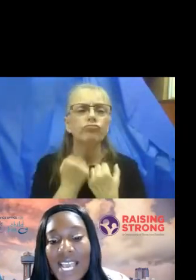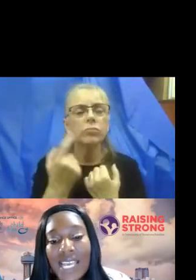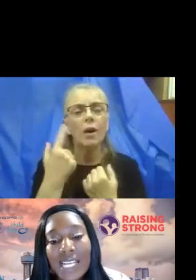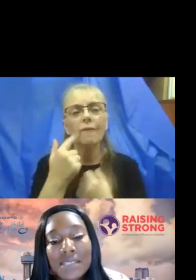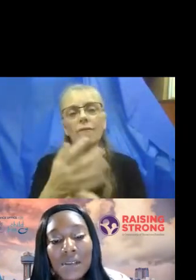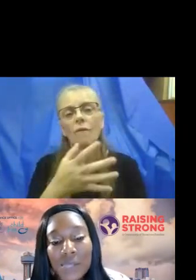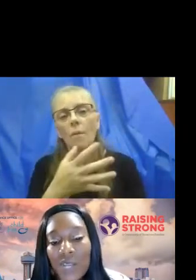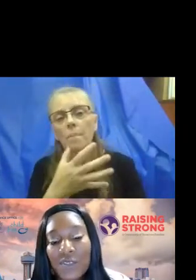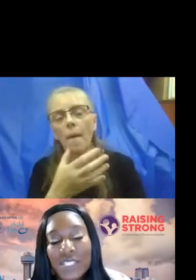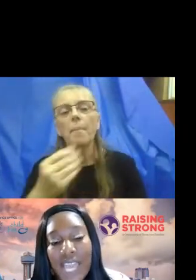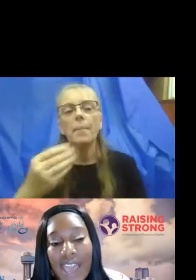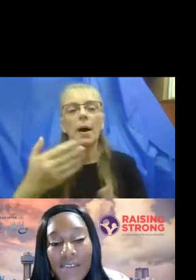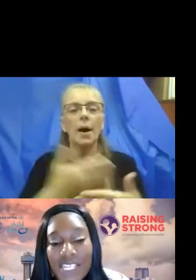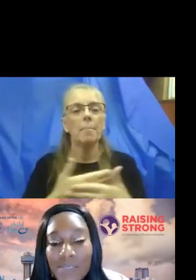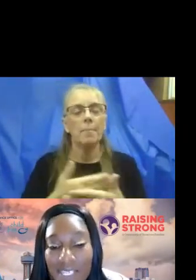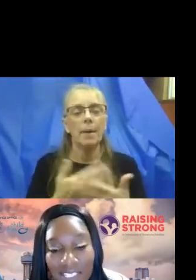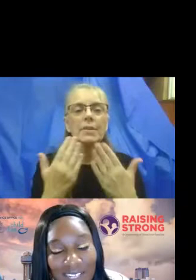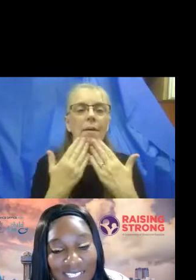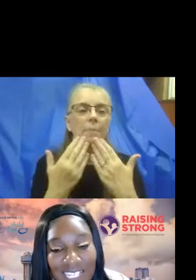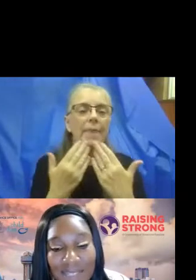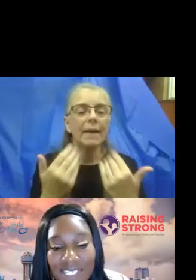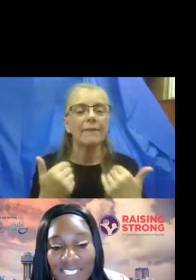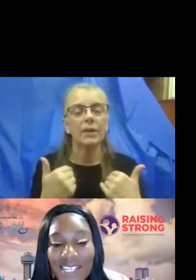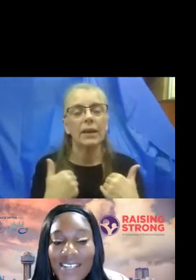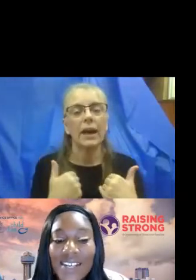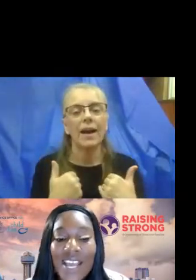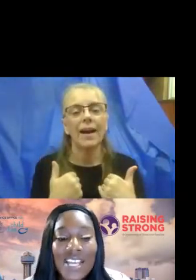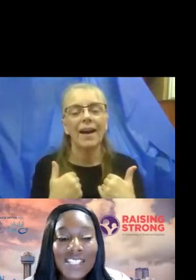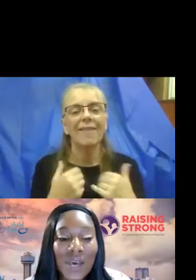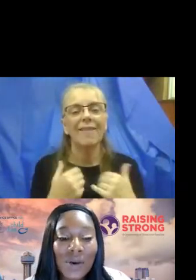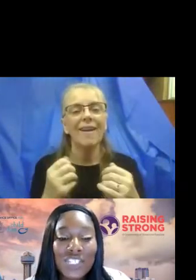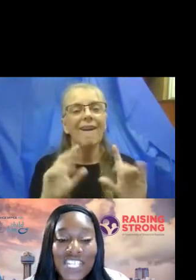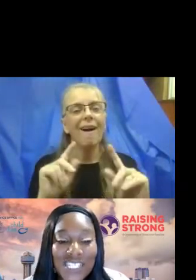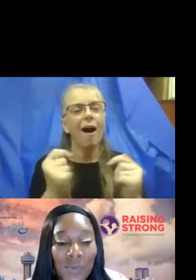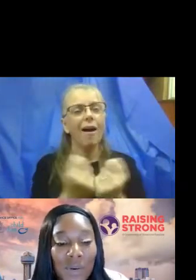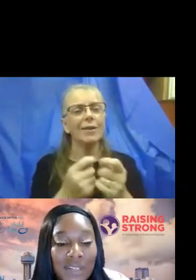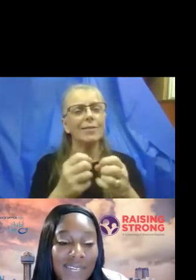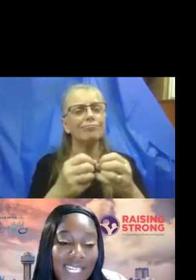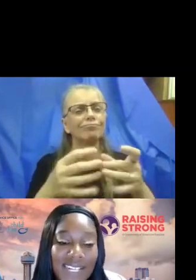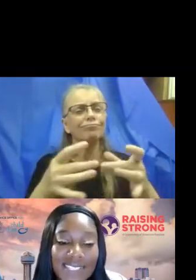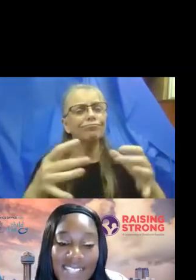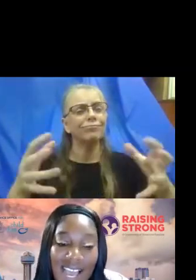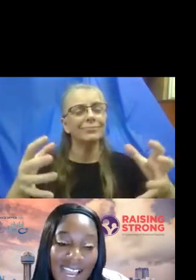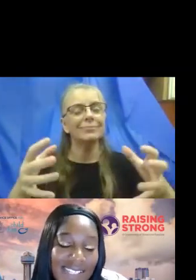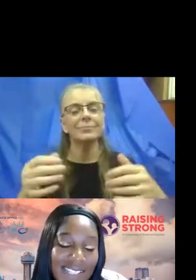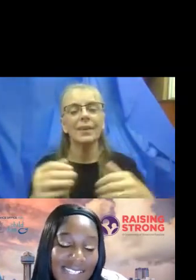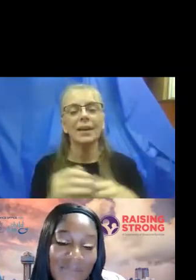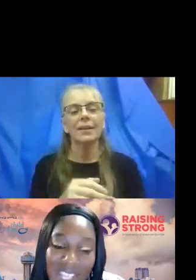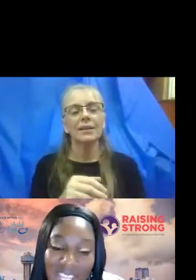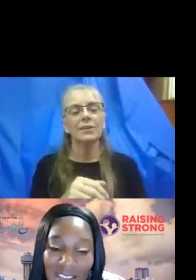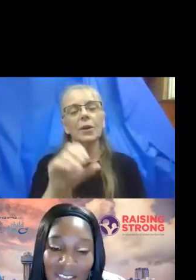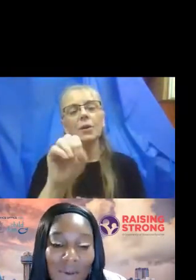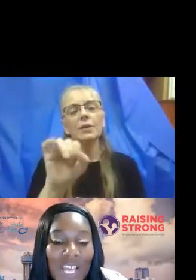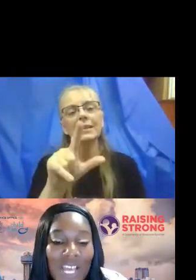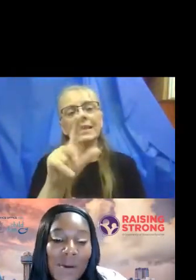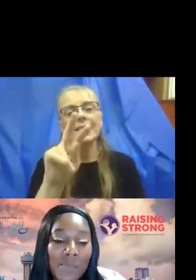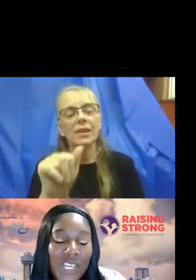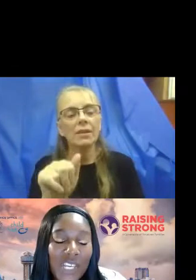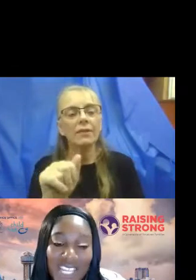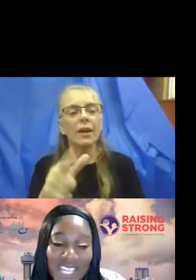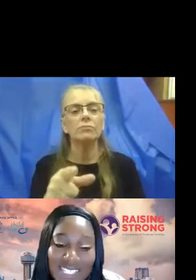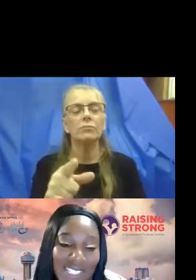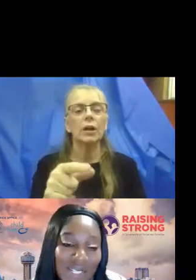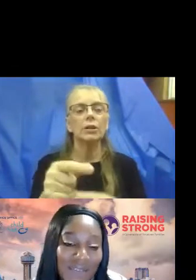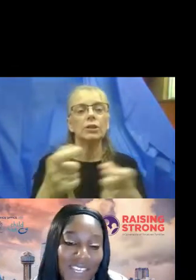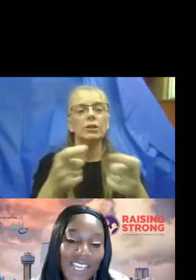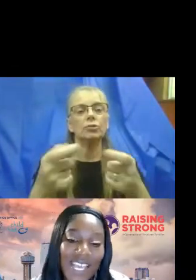babies. And I'm so thankful to have expanded our team this year. So she is the one running our slides and our video. So big